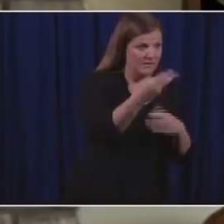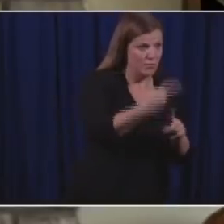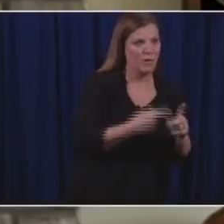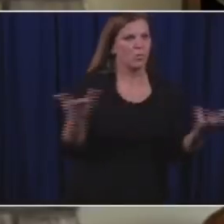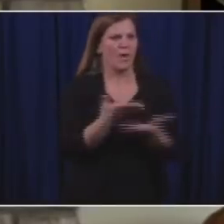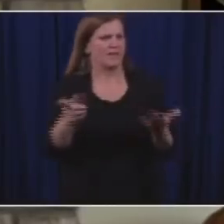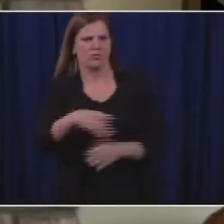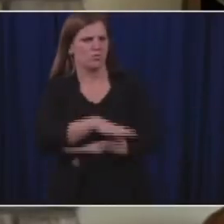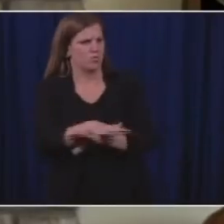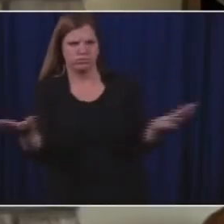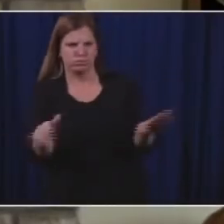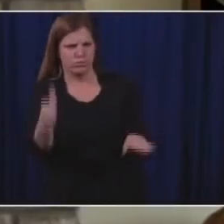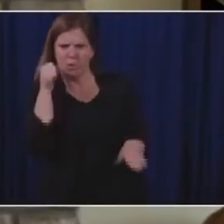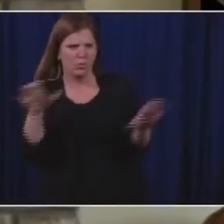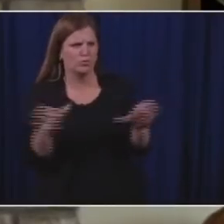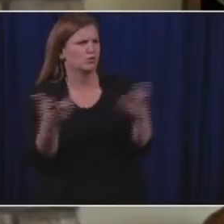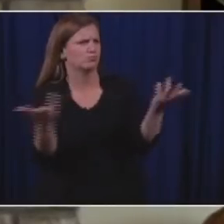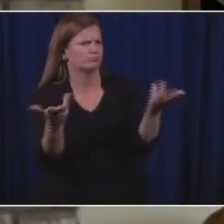Well,